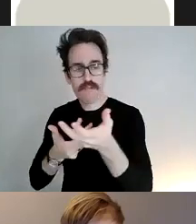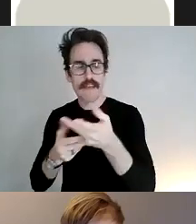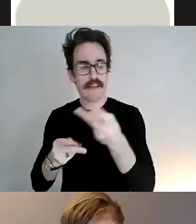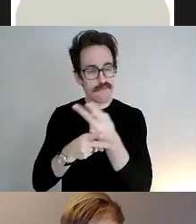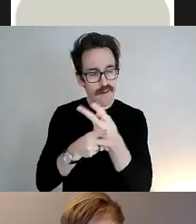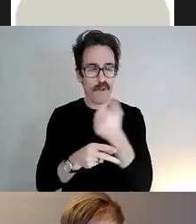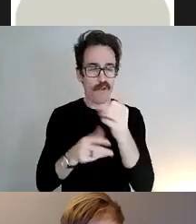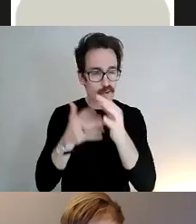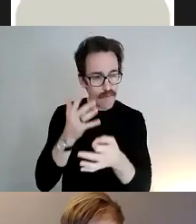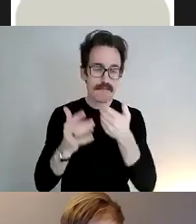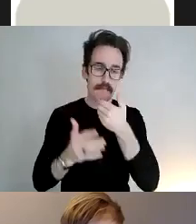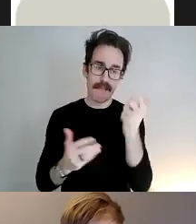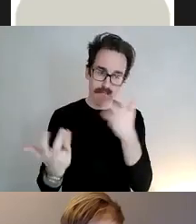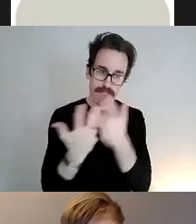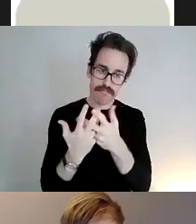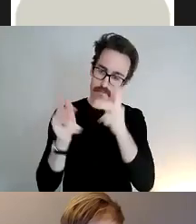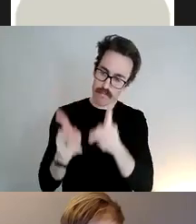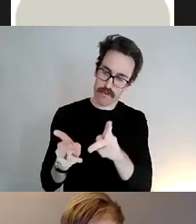other options to keep the person safe.